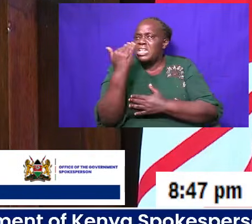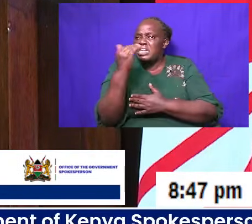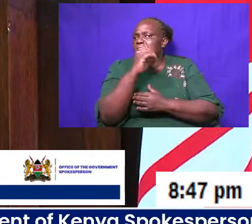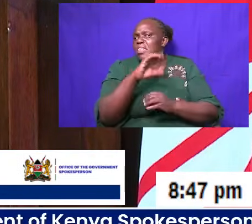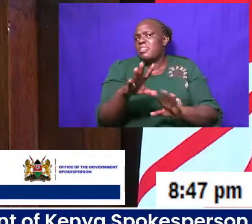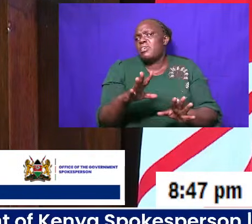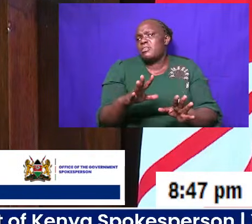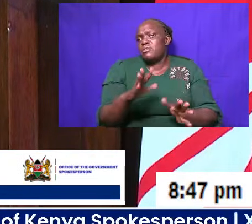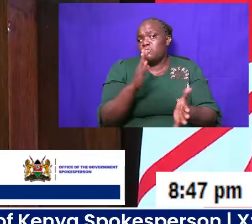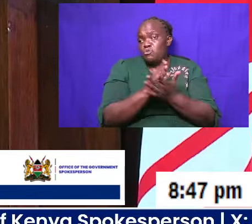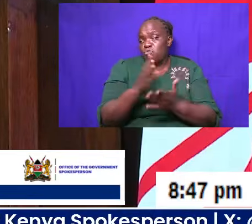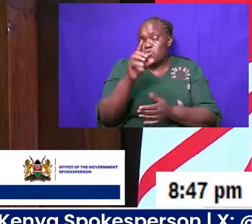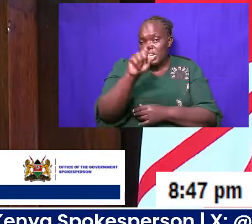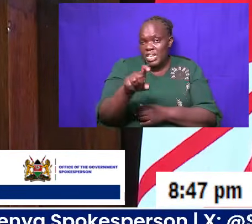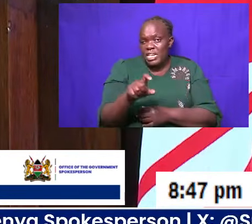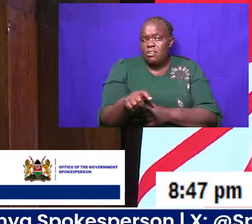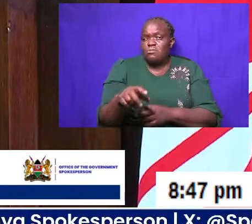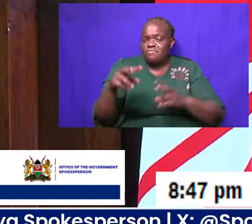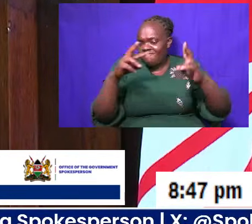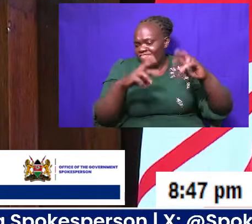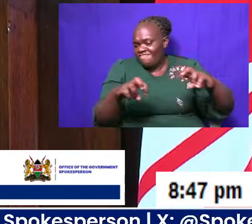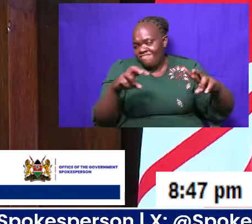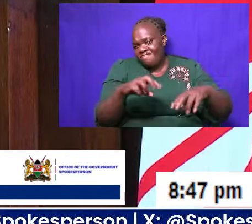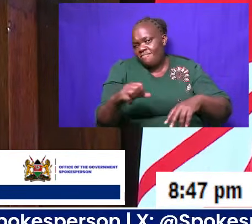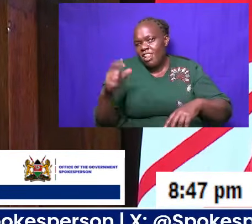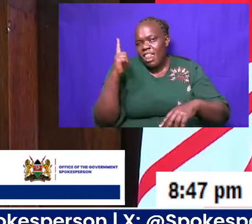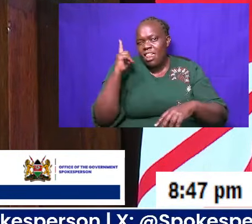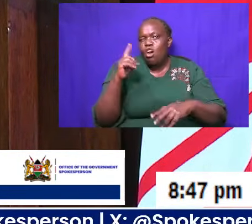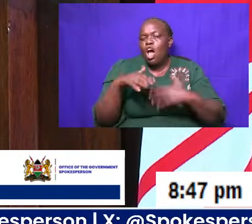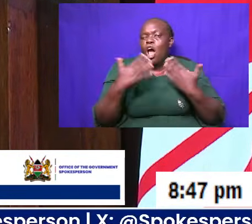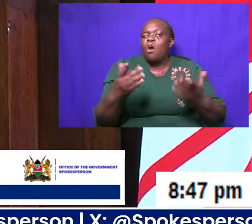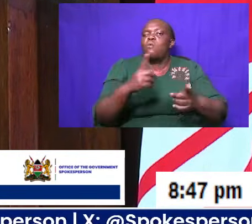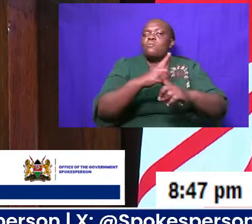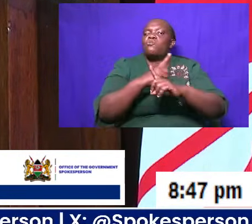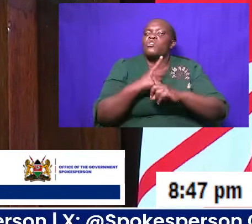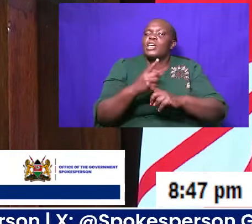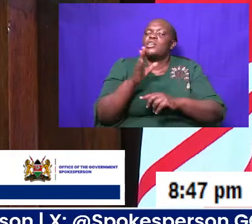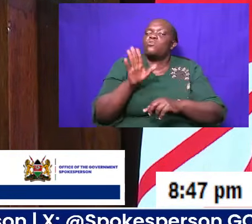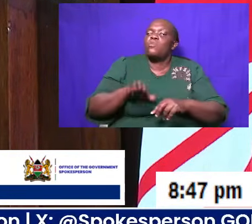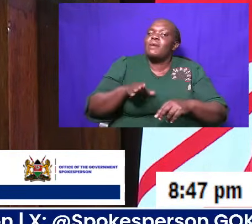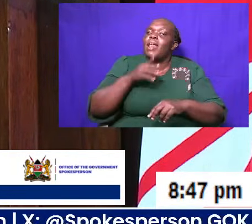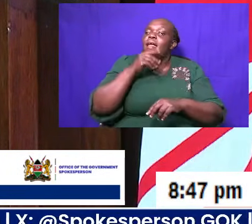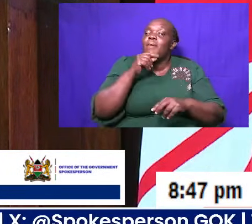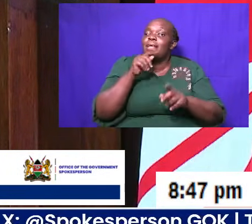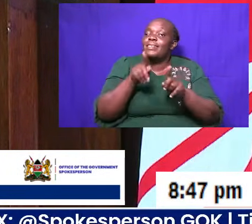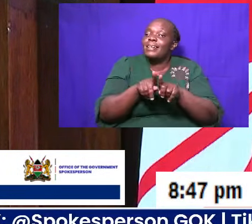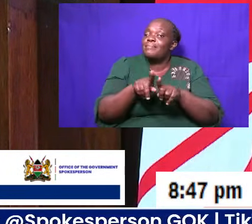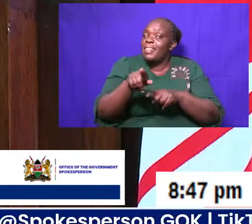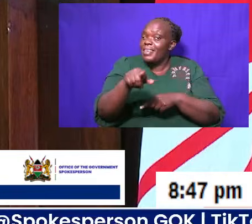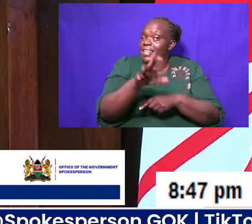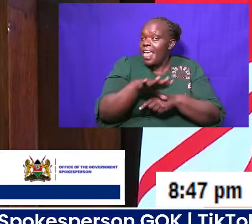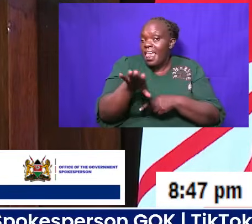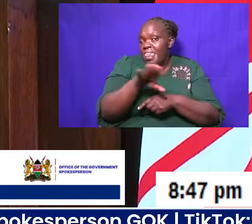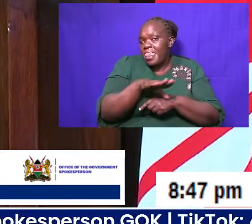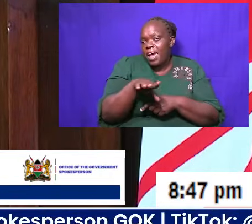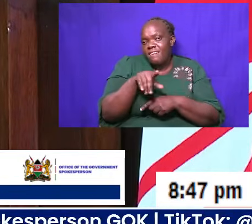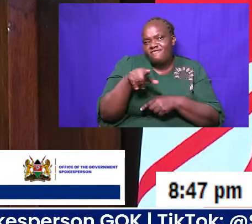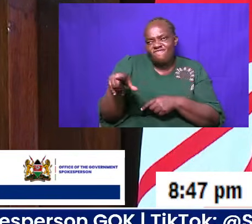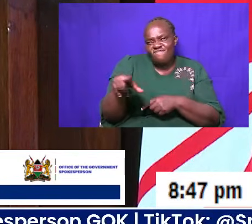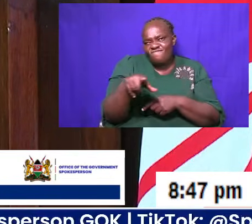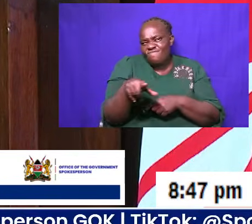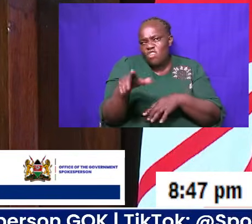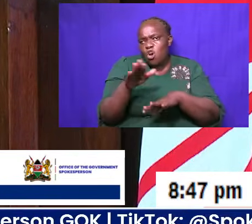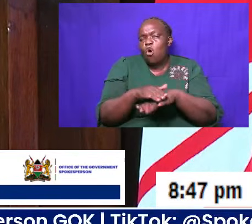that is where we need to check the law and how it is going to protect women and men, especially on these issues that come from